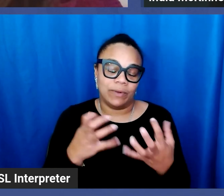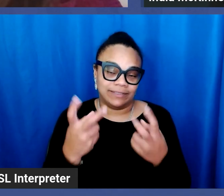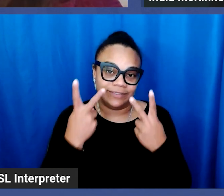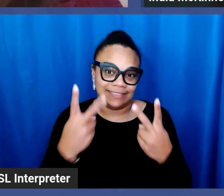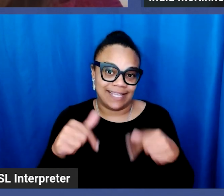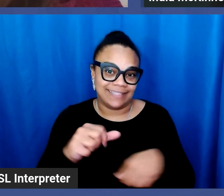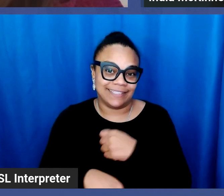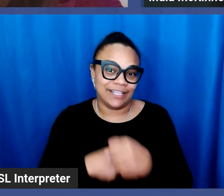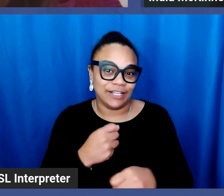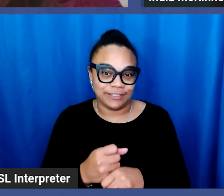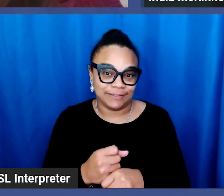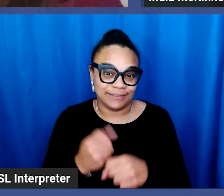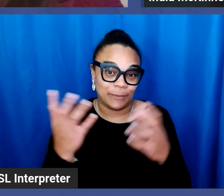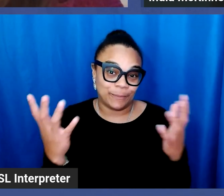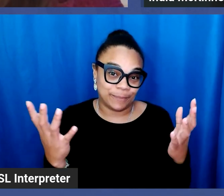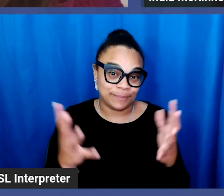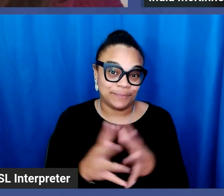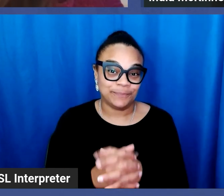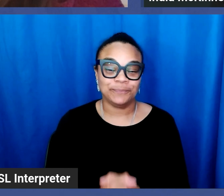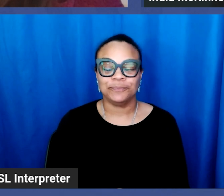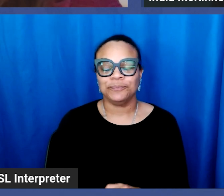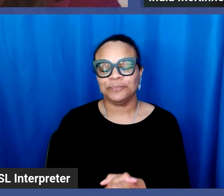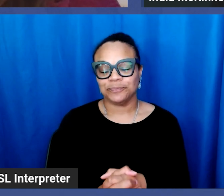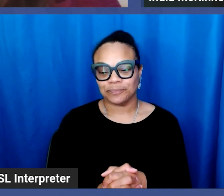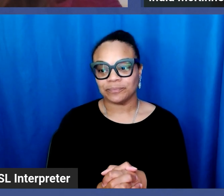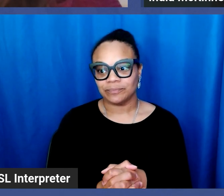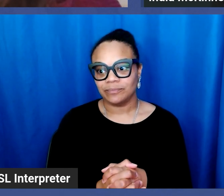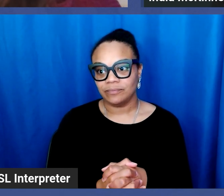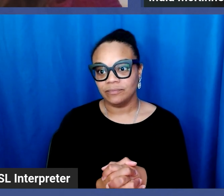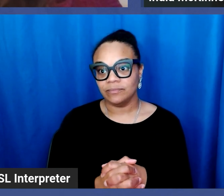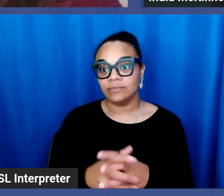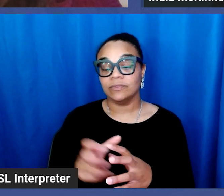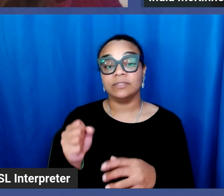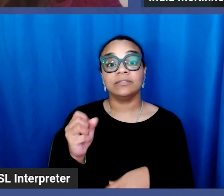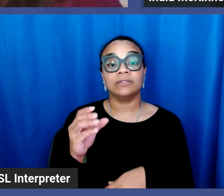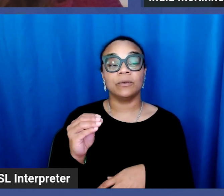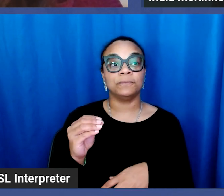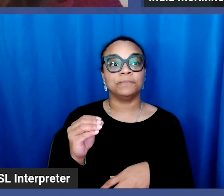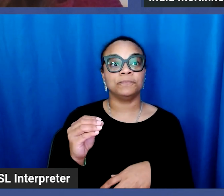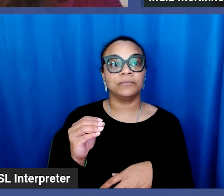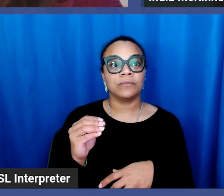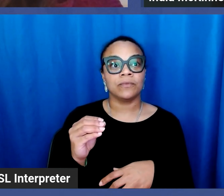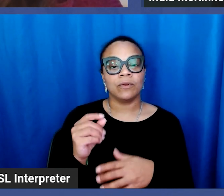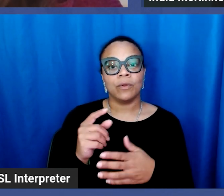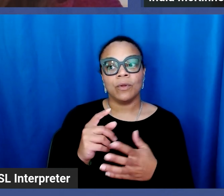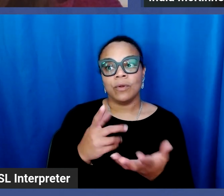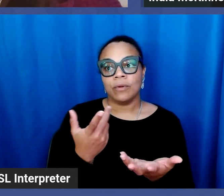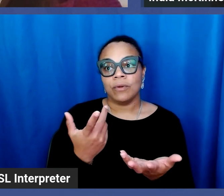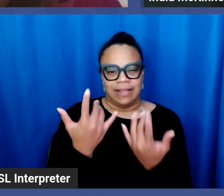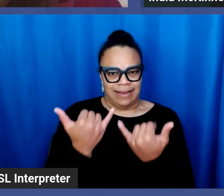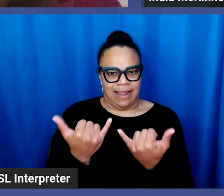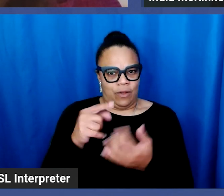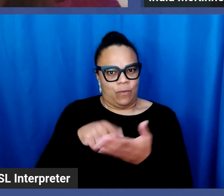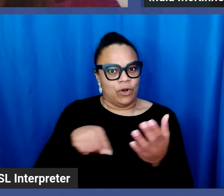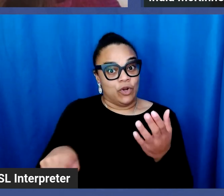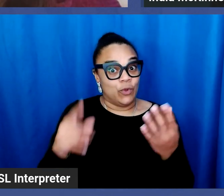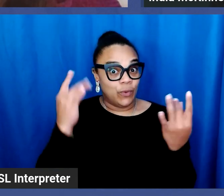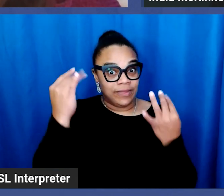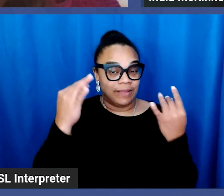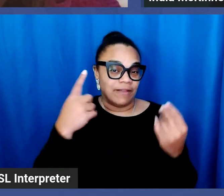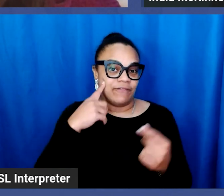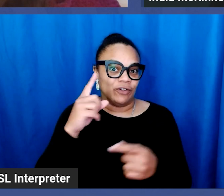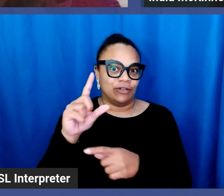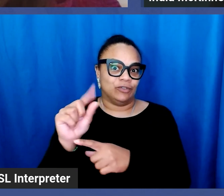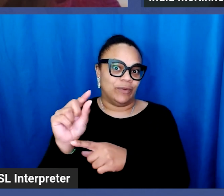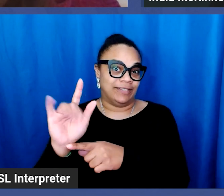Yeah. So, with that being said, what are you thinking about in